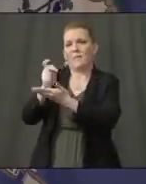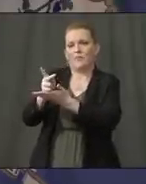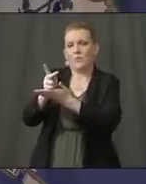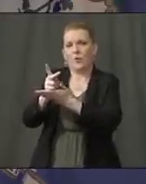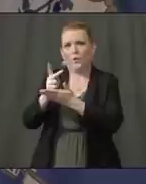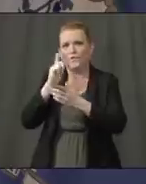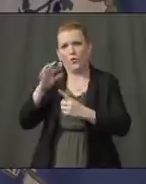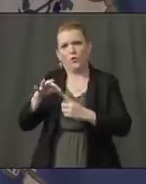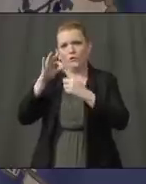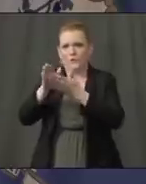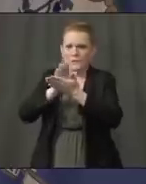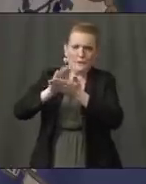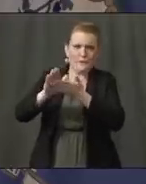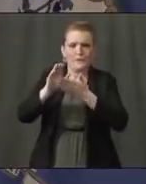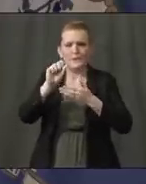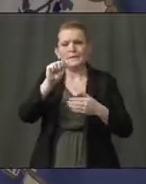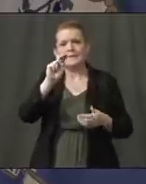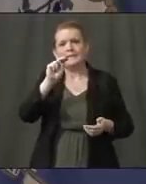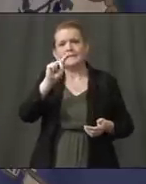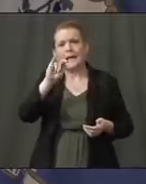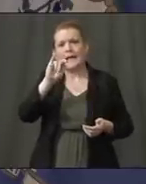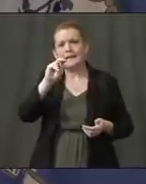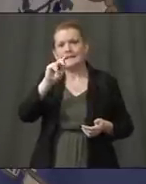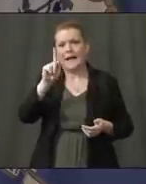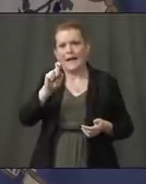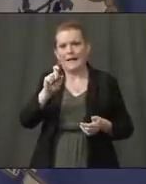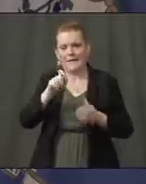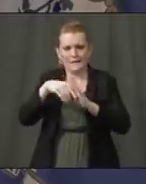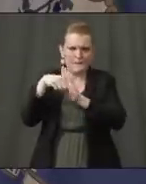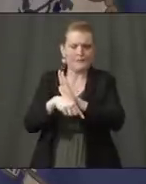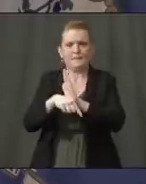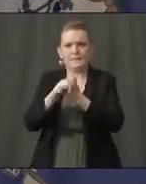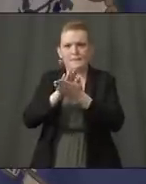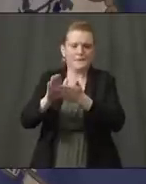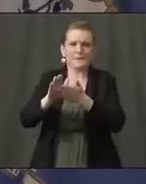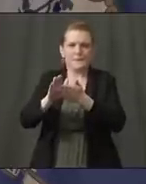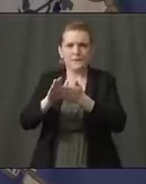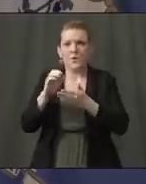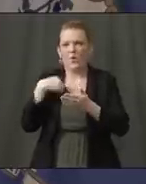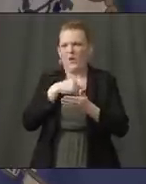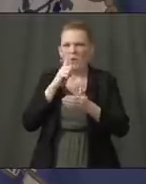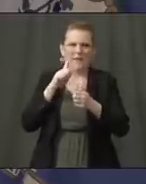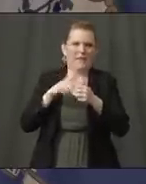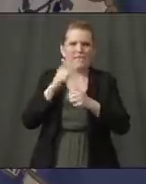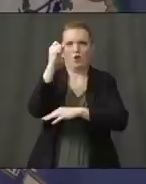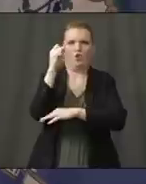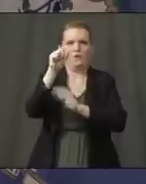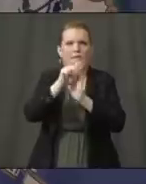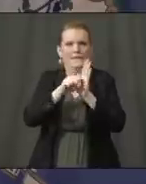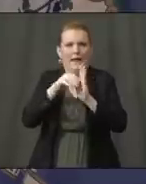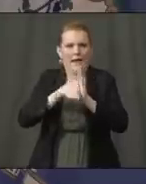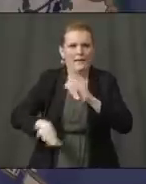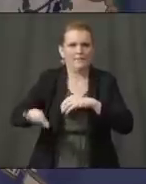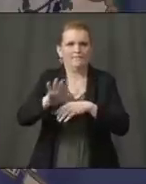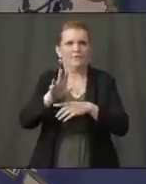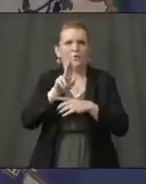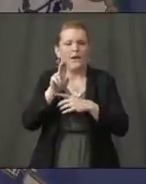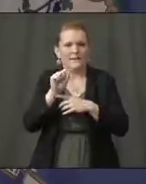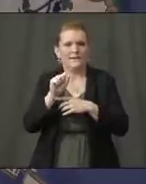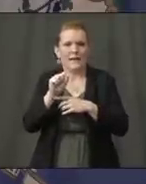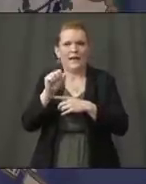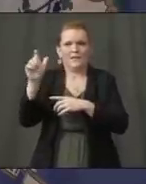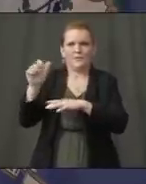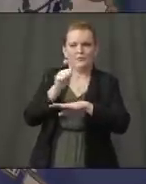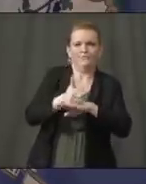We're going to be one of the very first states in the country installed this week the Battelle sanitizer. What